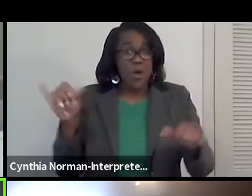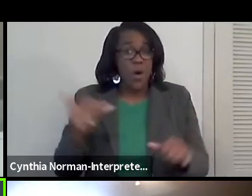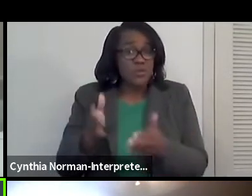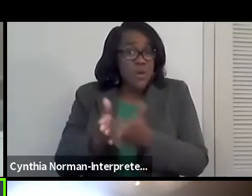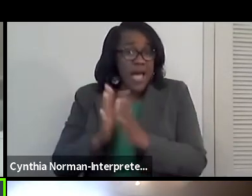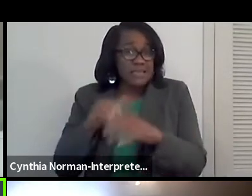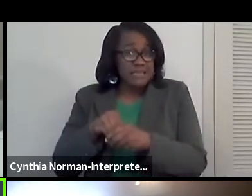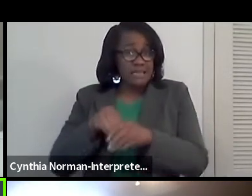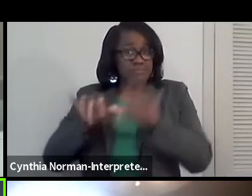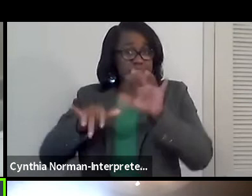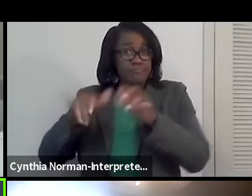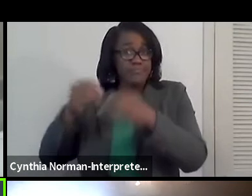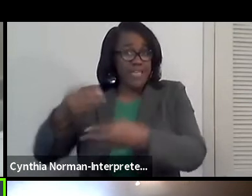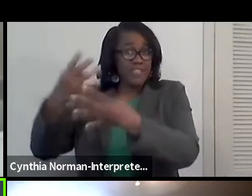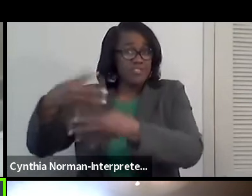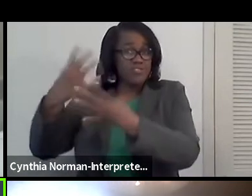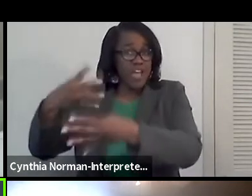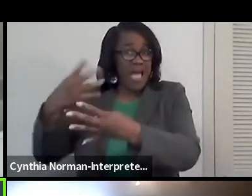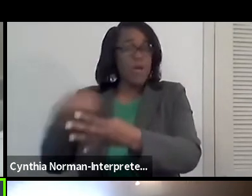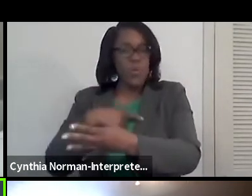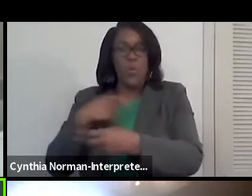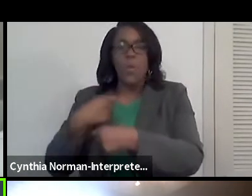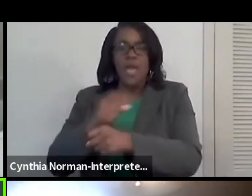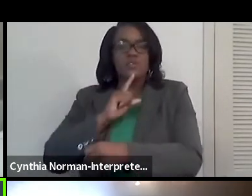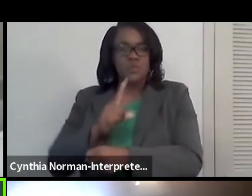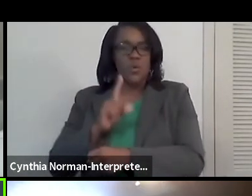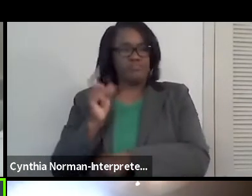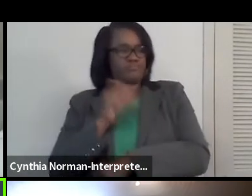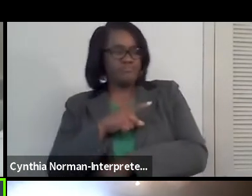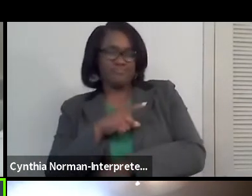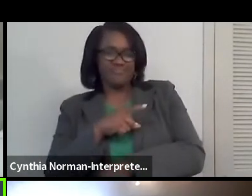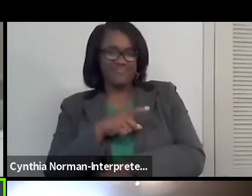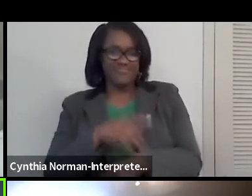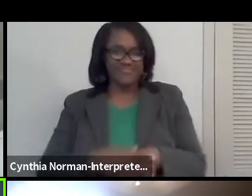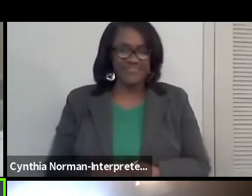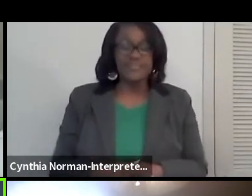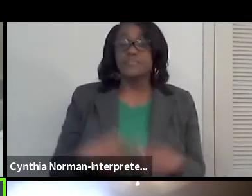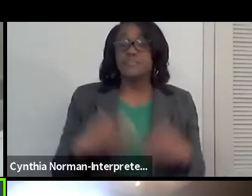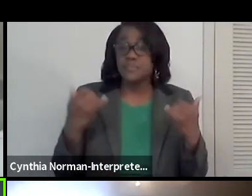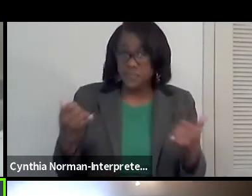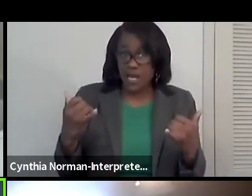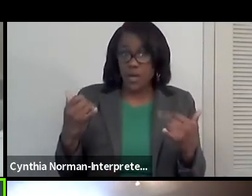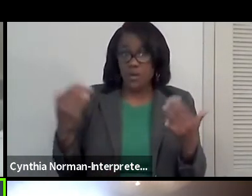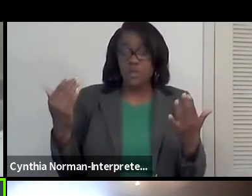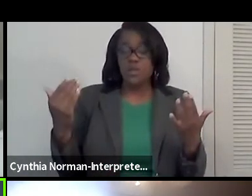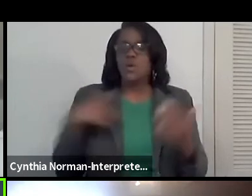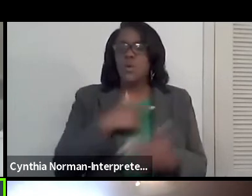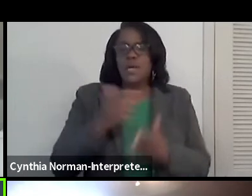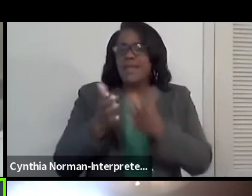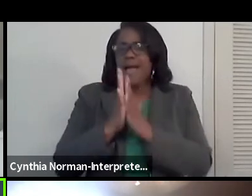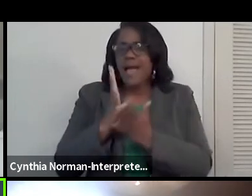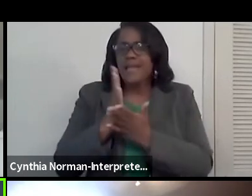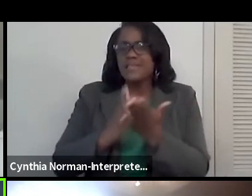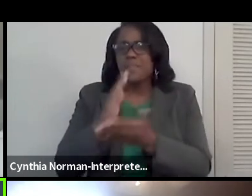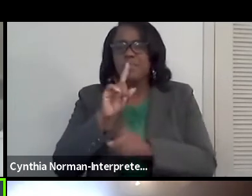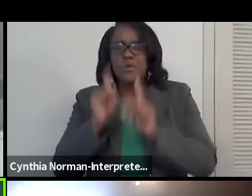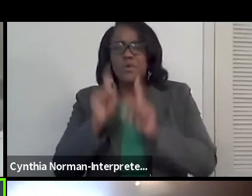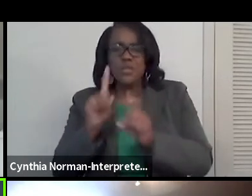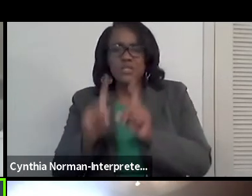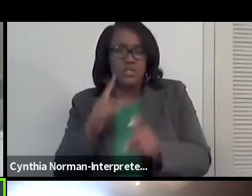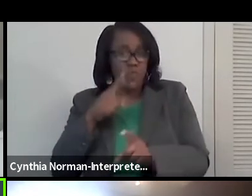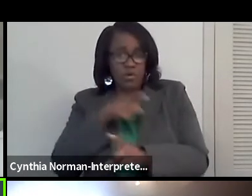chat, and we'll make sure that she gets those questions. Now, let's ask some questions for you guys.